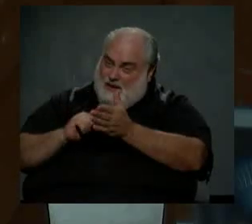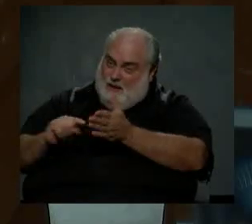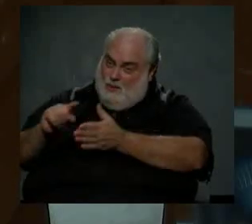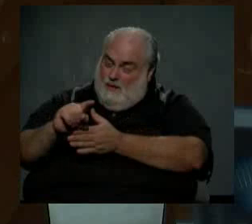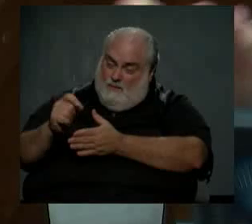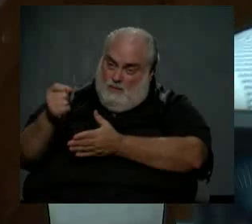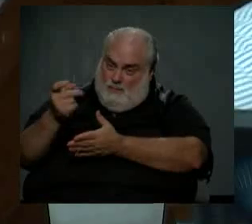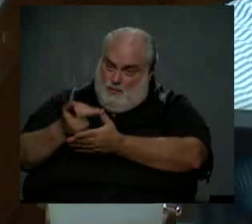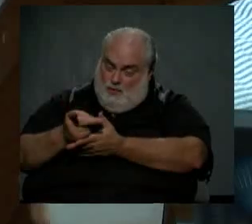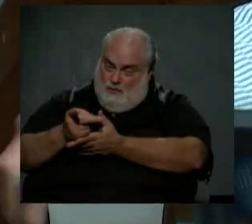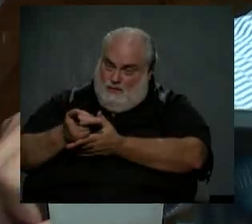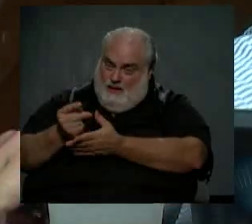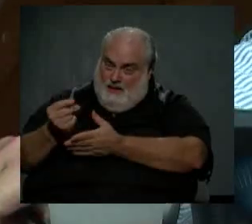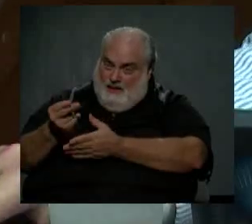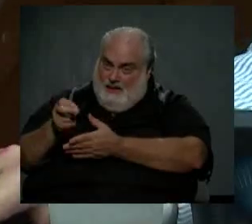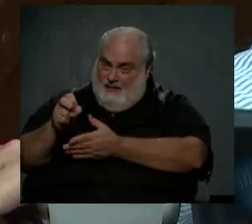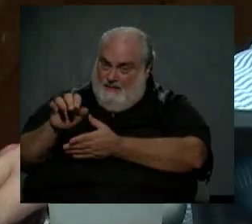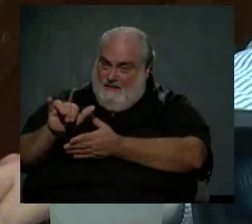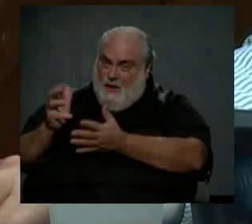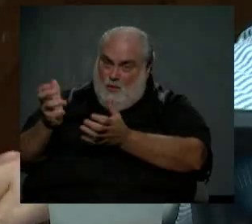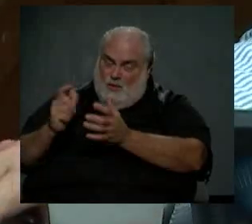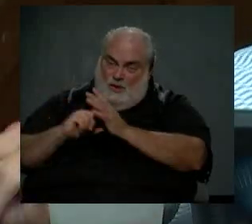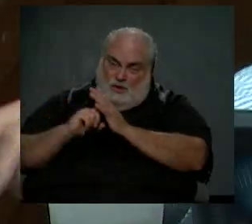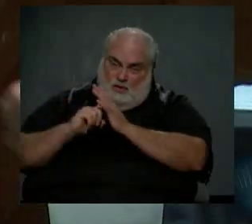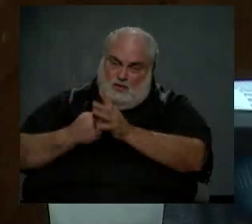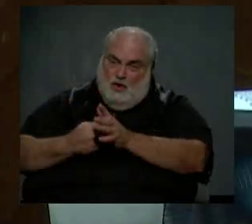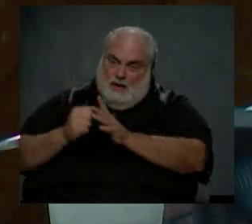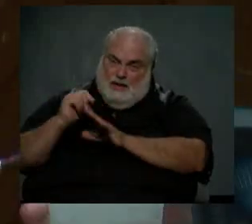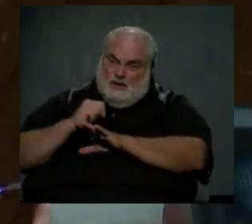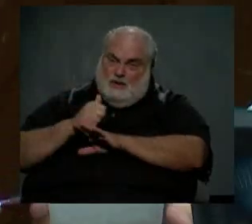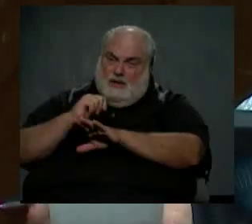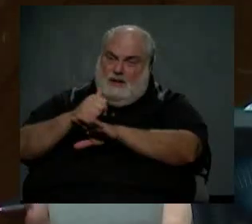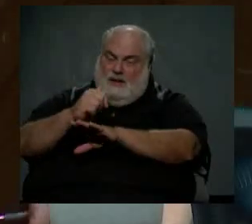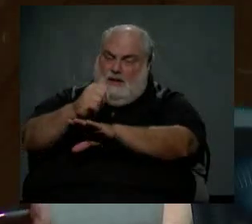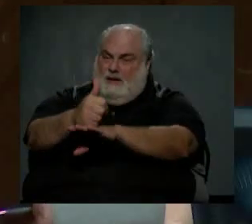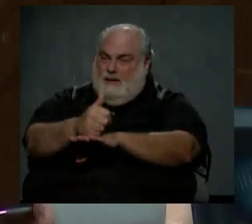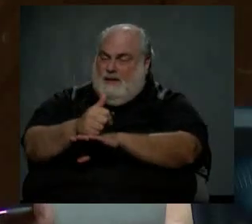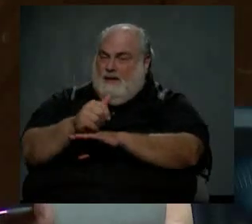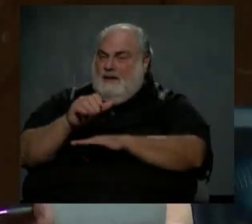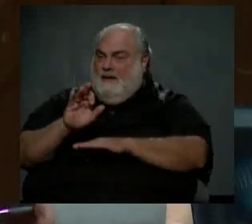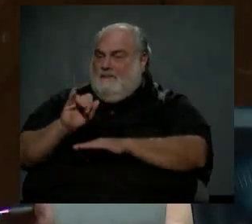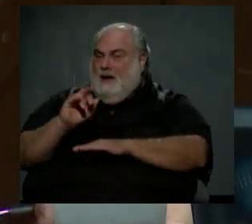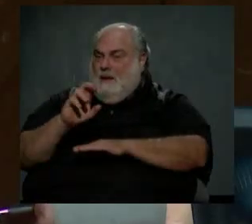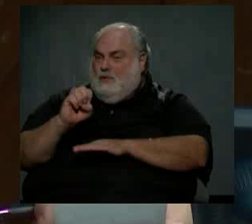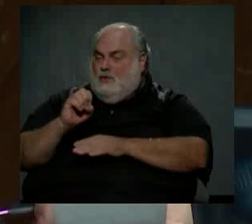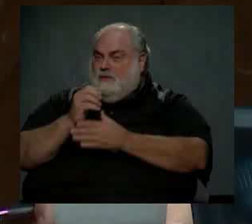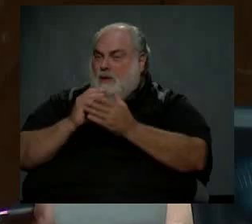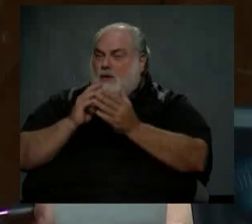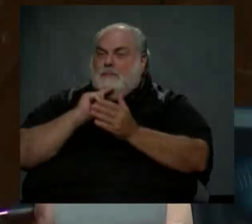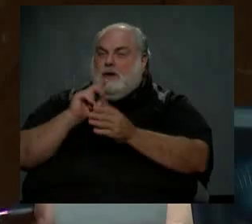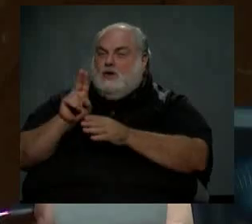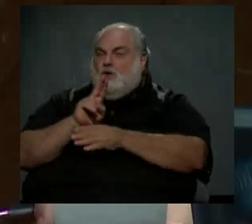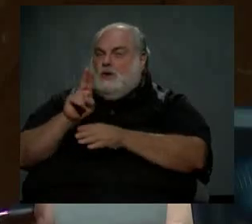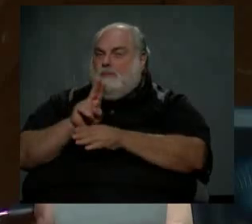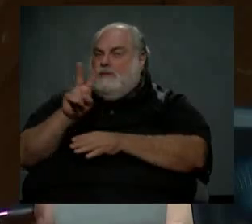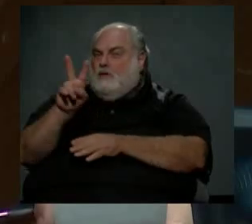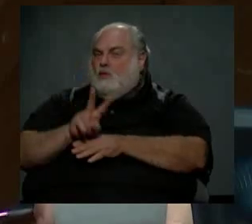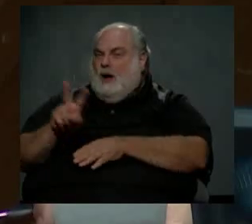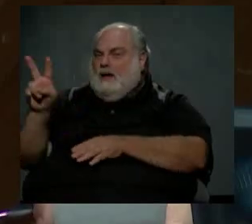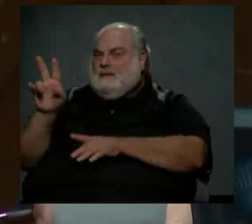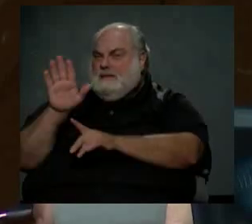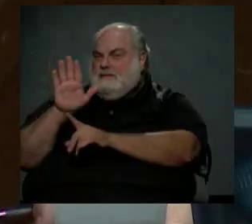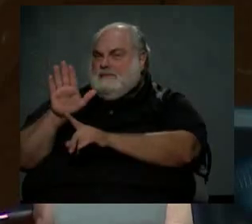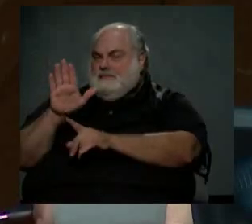approve? They wish to start installing fiber, some of which is going to be used by Verizon for its